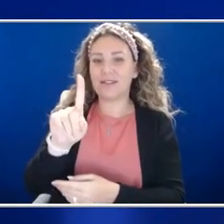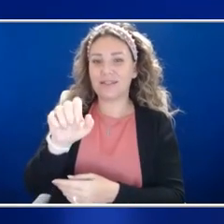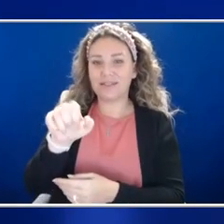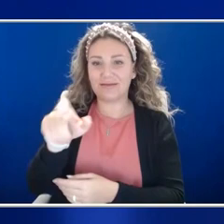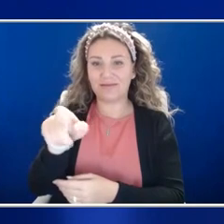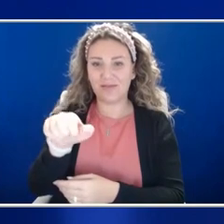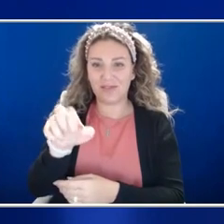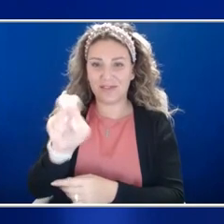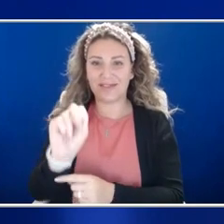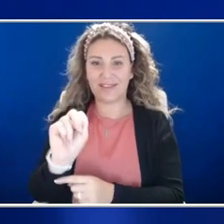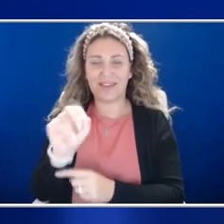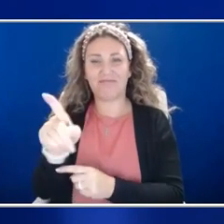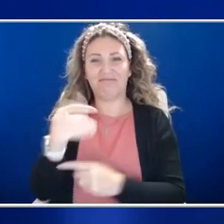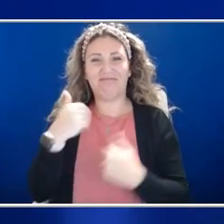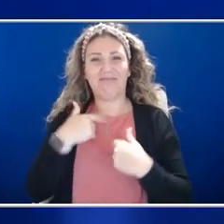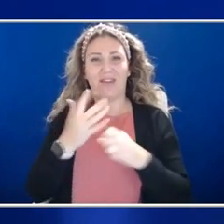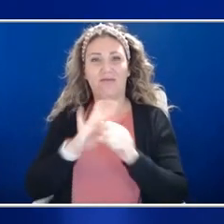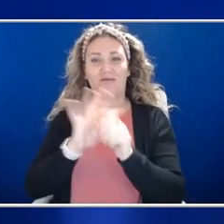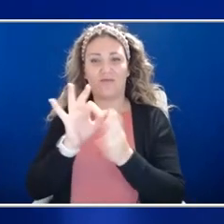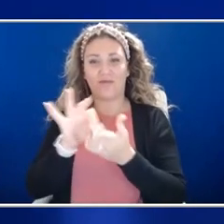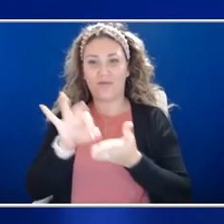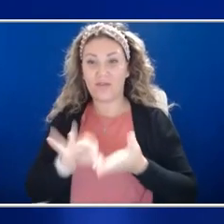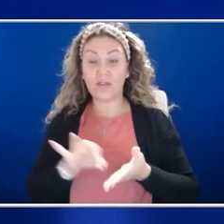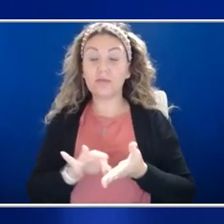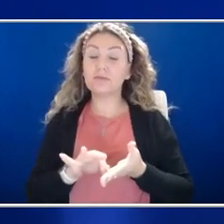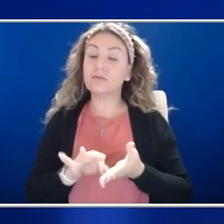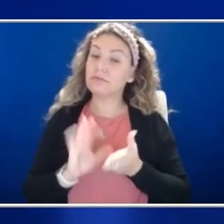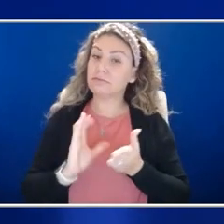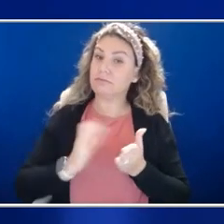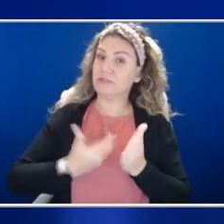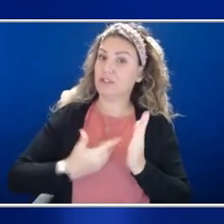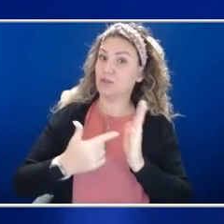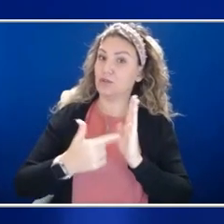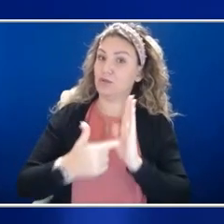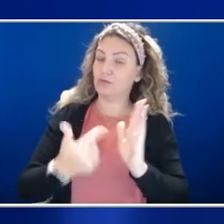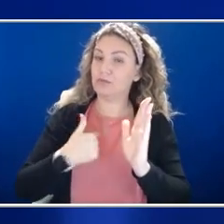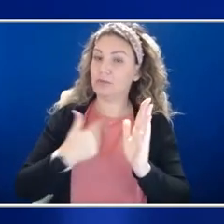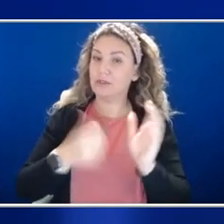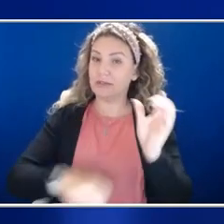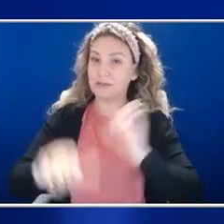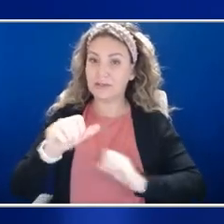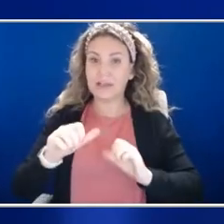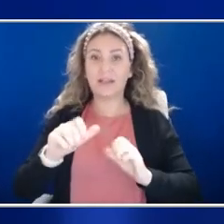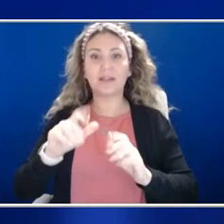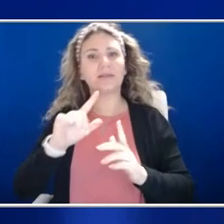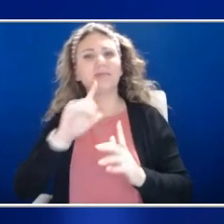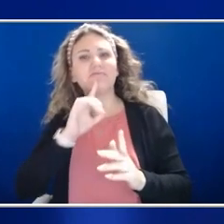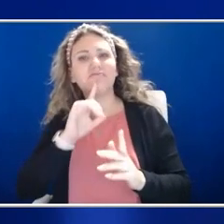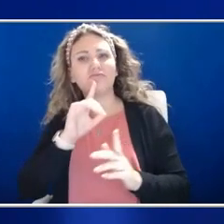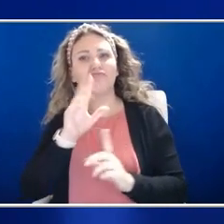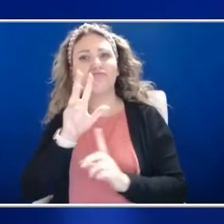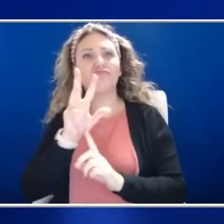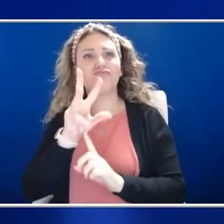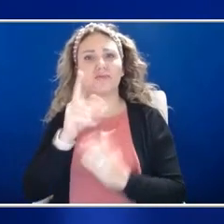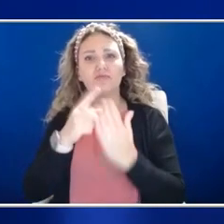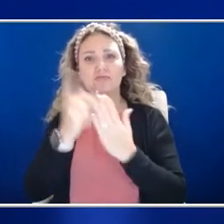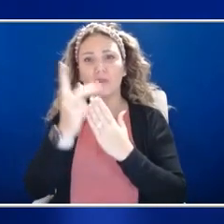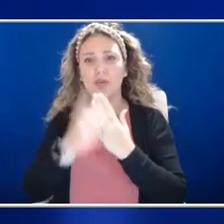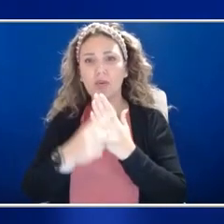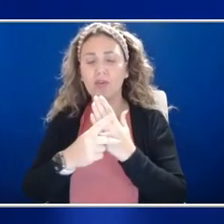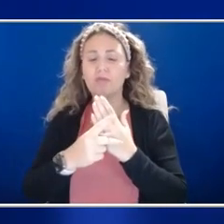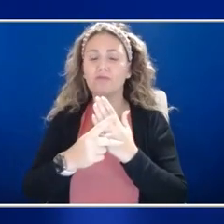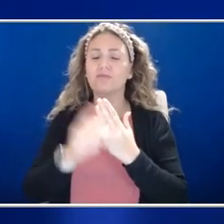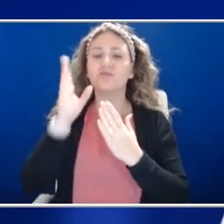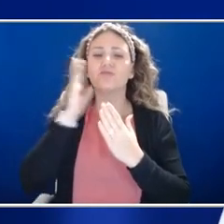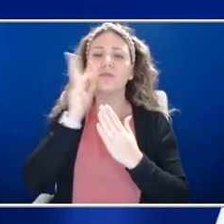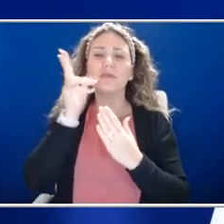count. Our Show Me the Science episodes always start with the terms you will hear us talk about while discussing